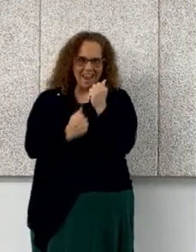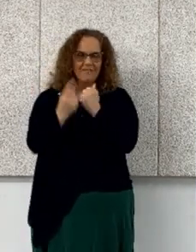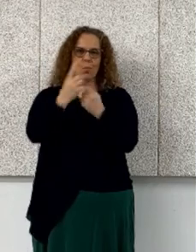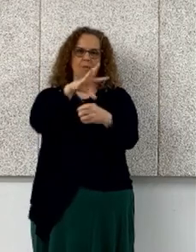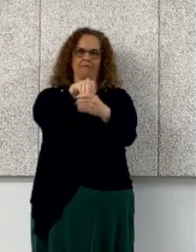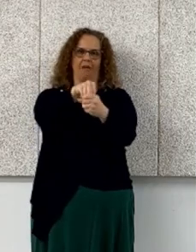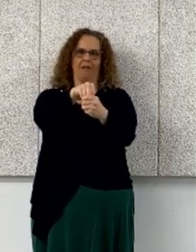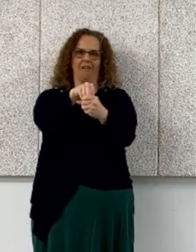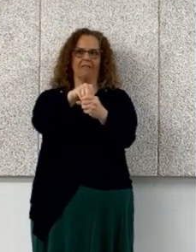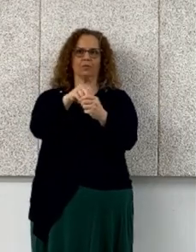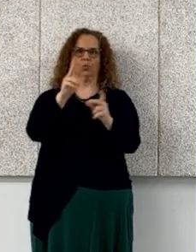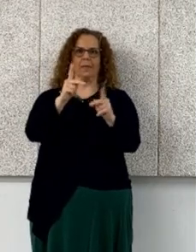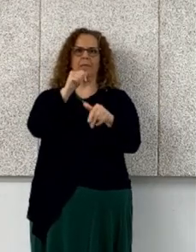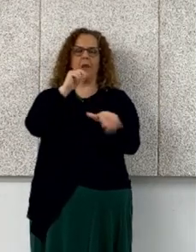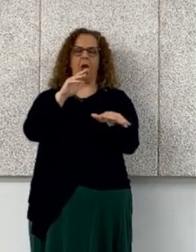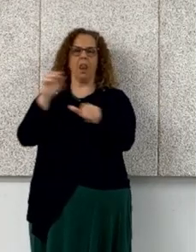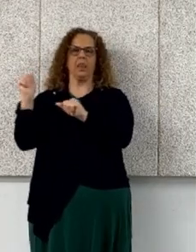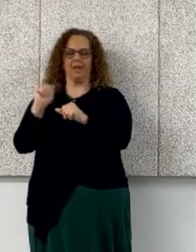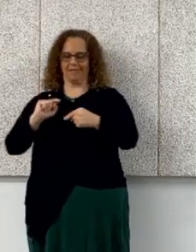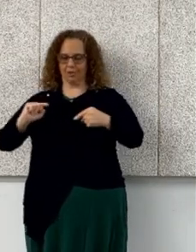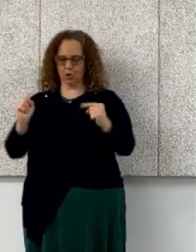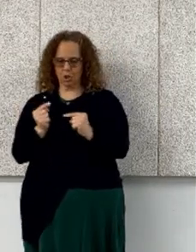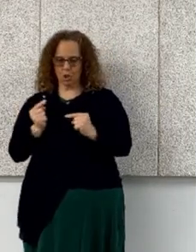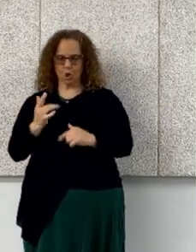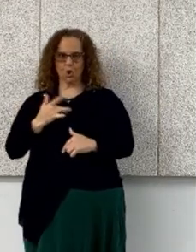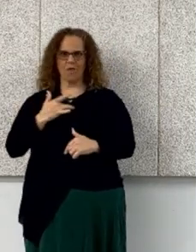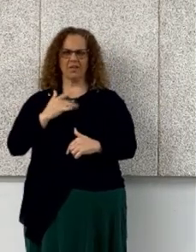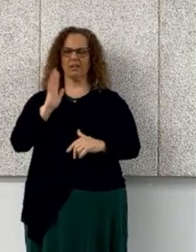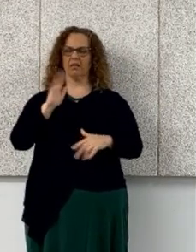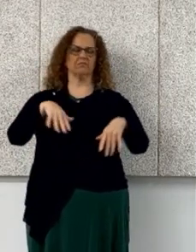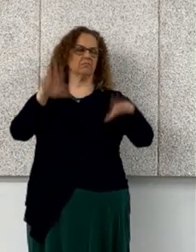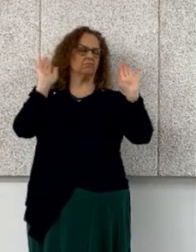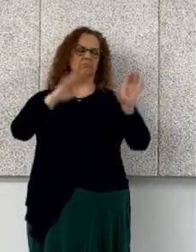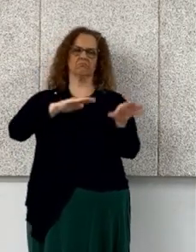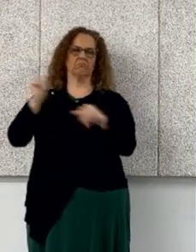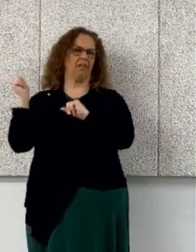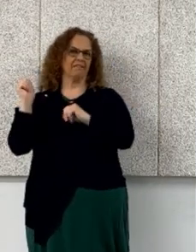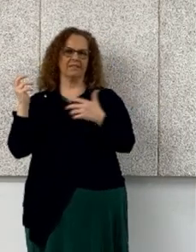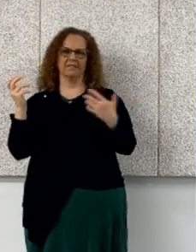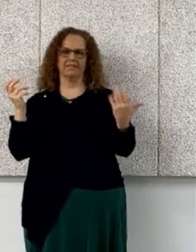or hurt or feel they need to leave or whatever that might be.